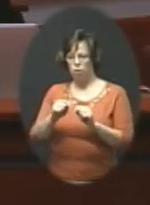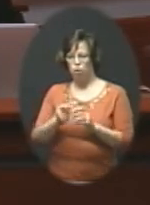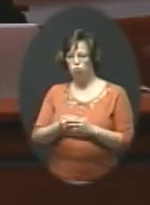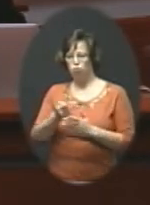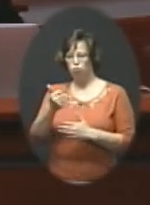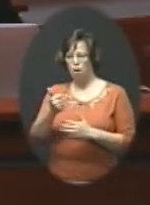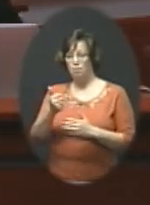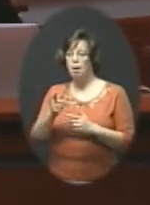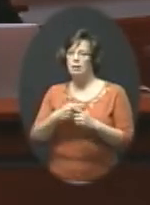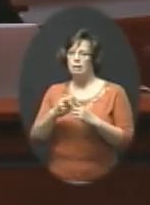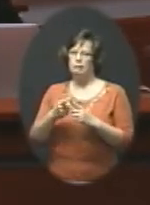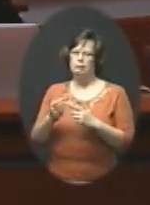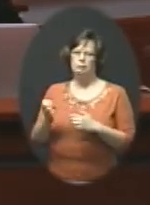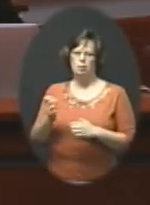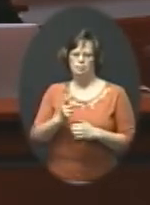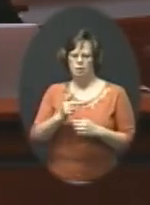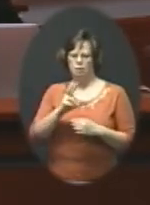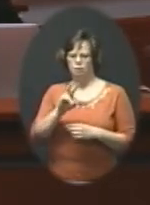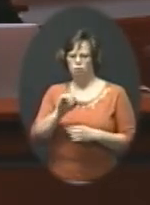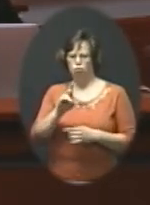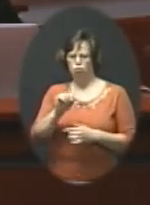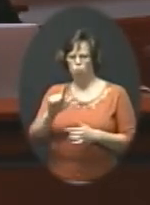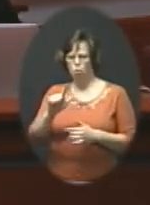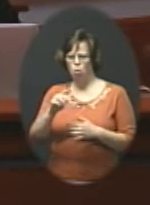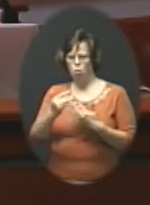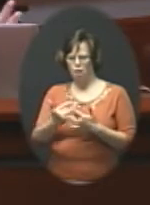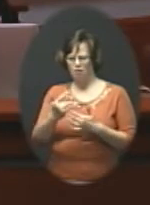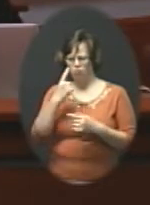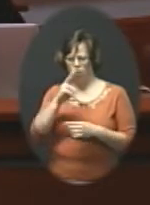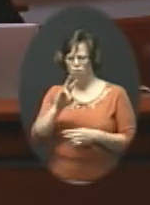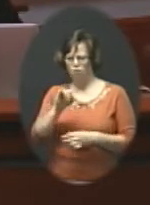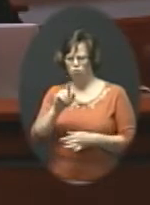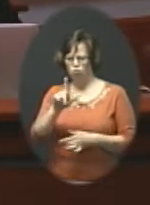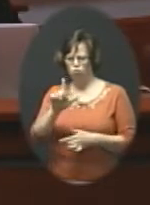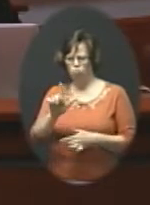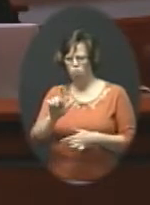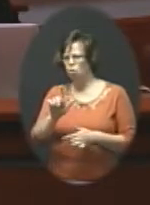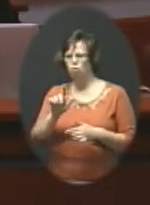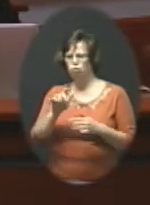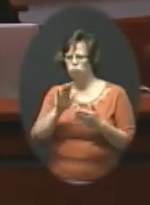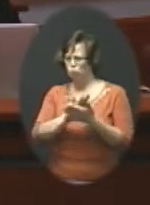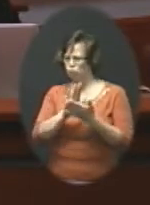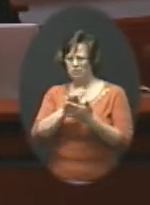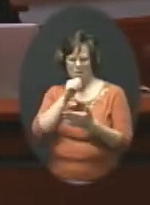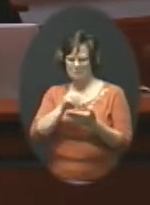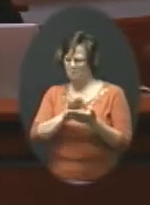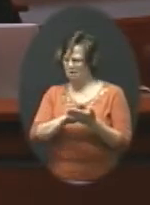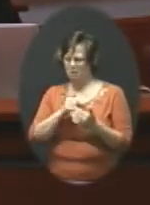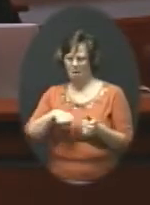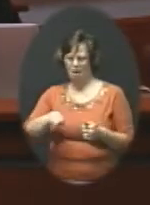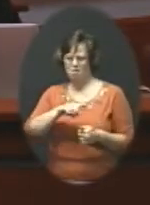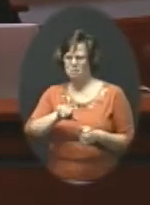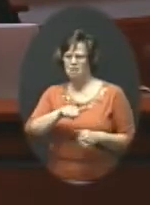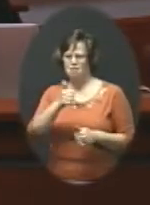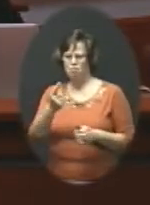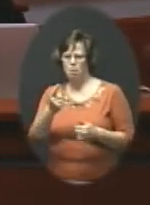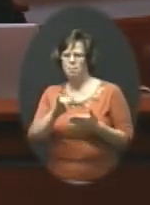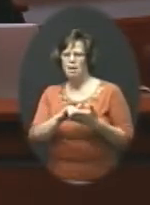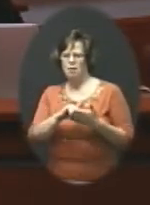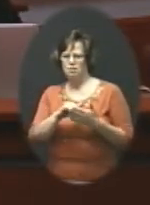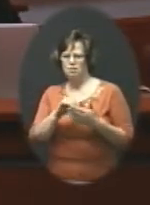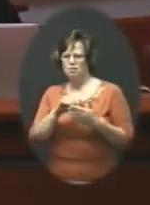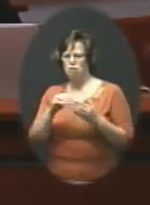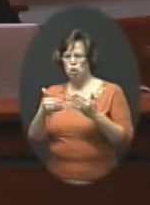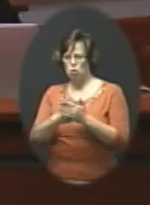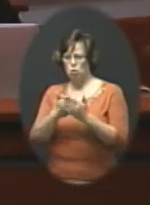it back again, the virtual waiting for virtual schools. That does not impact us at all, really. Another one that does impact us is the component